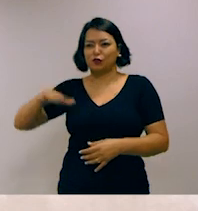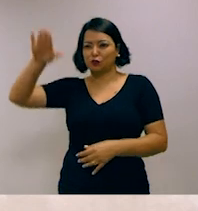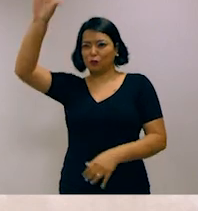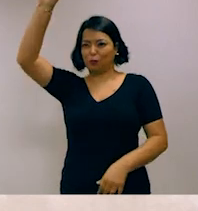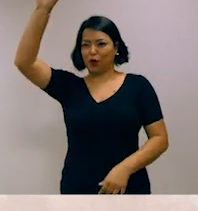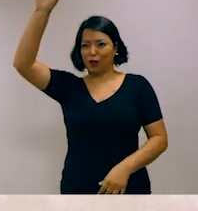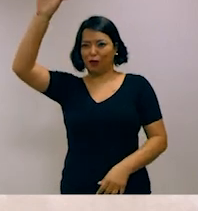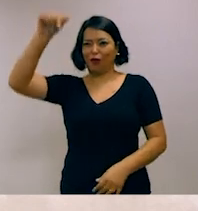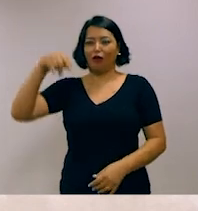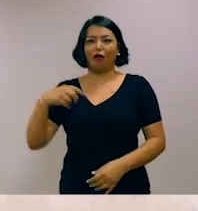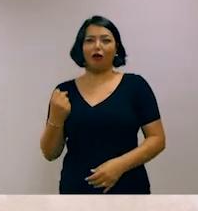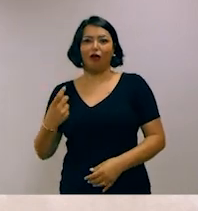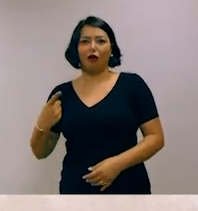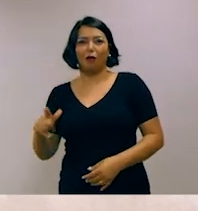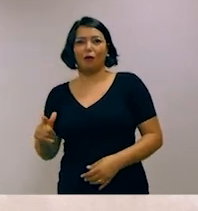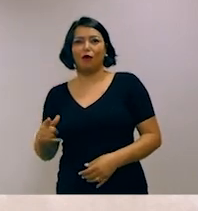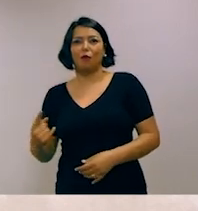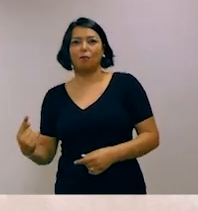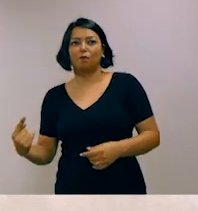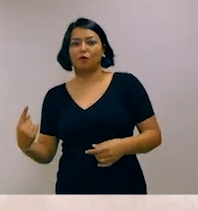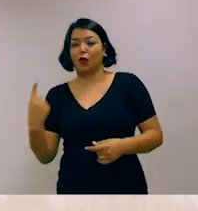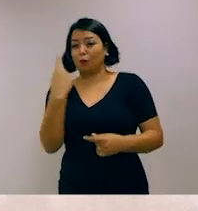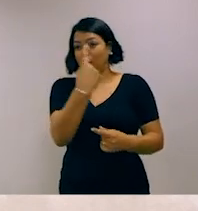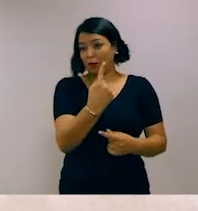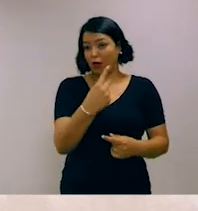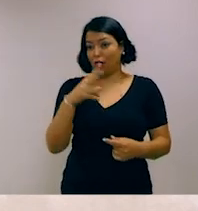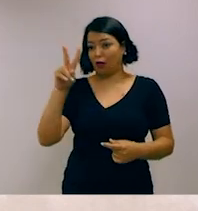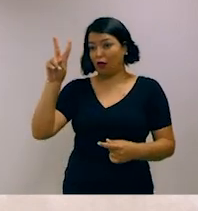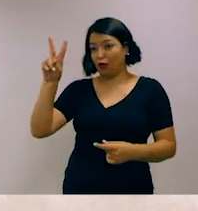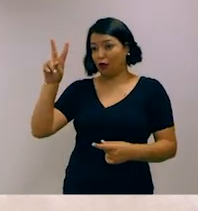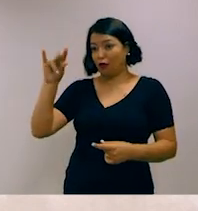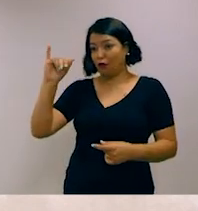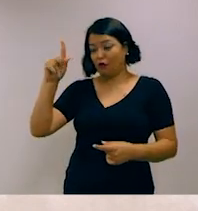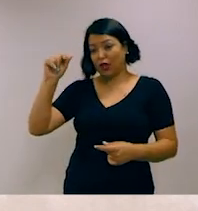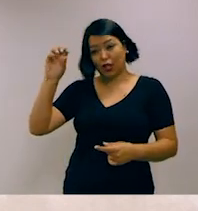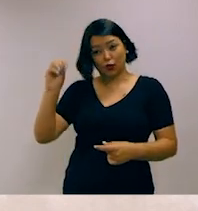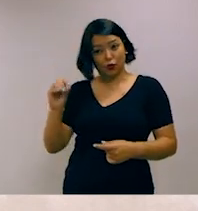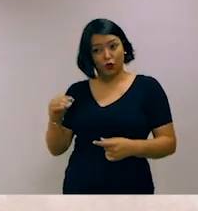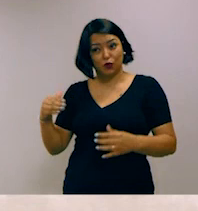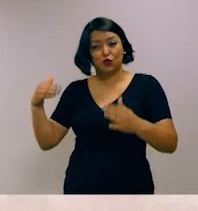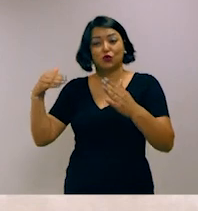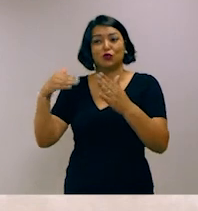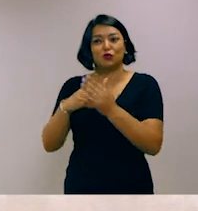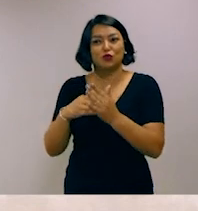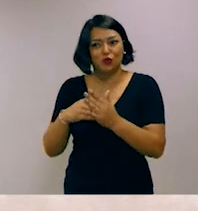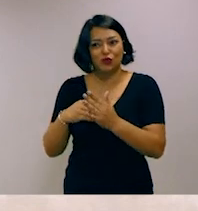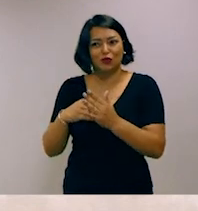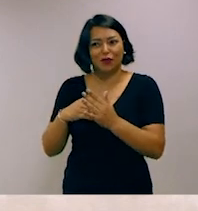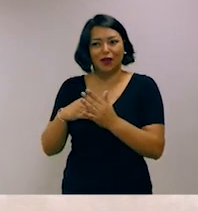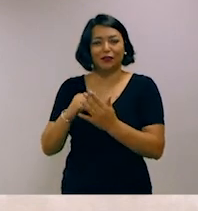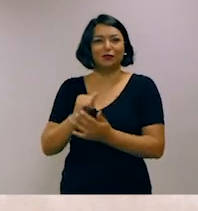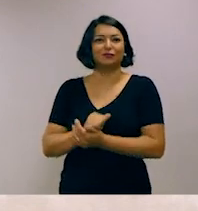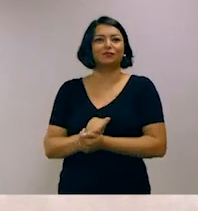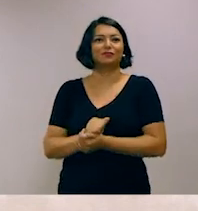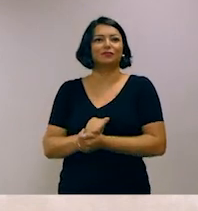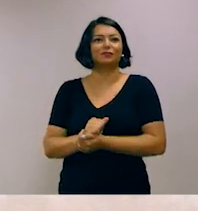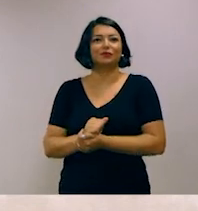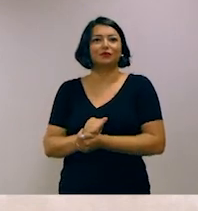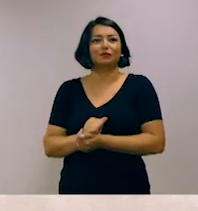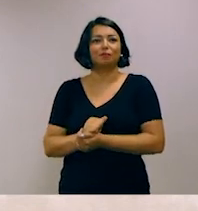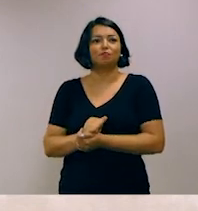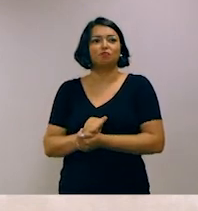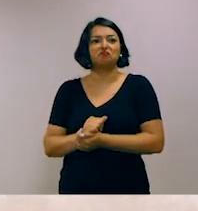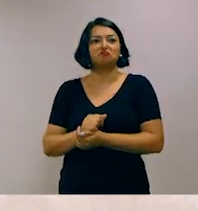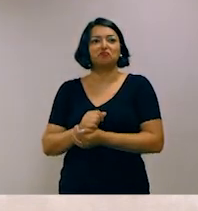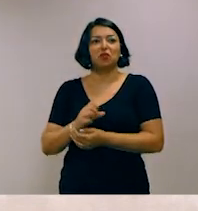Disney, and one is on the positive side. It has the highest box office of the